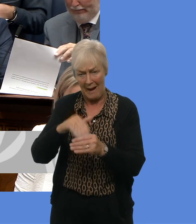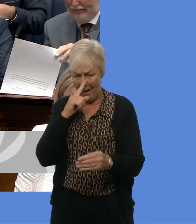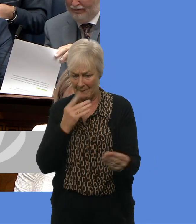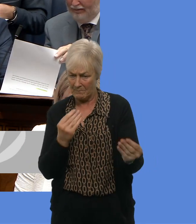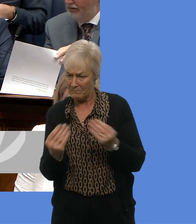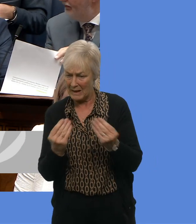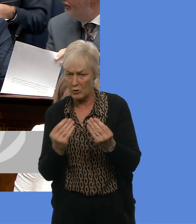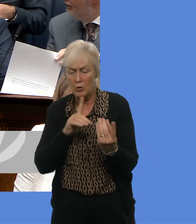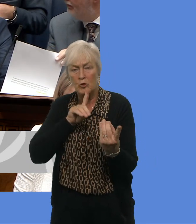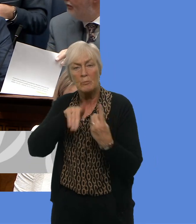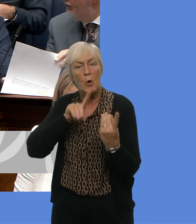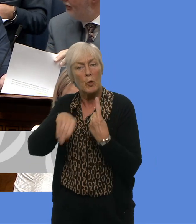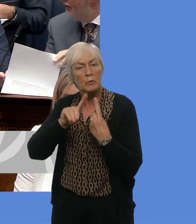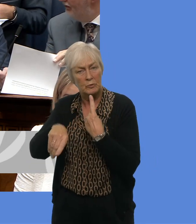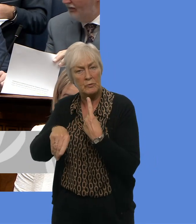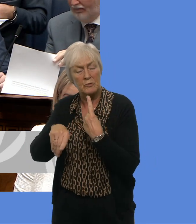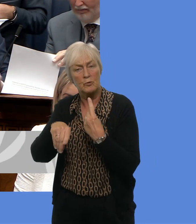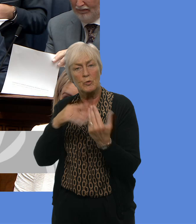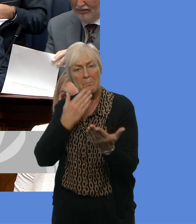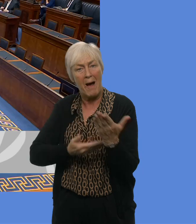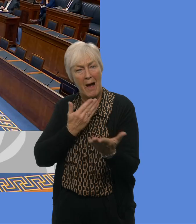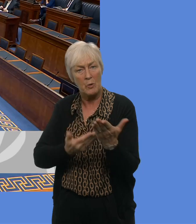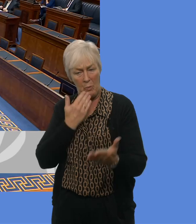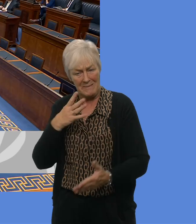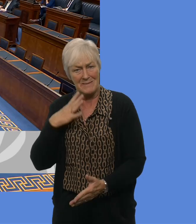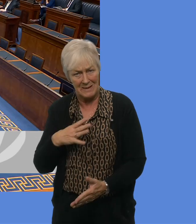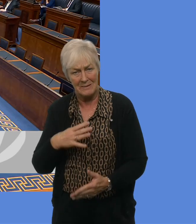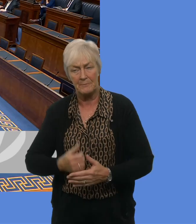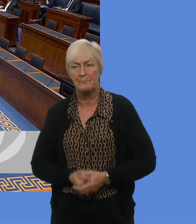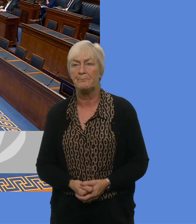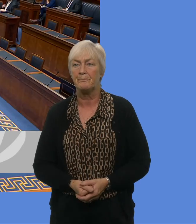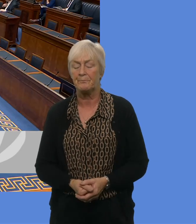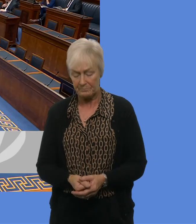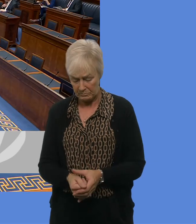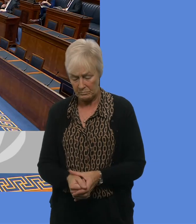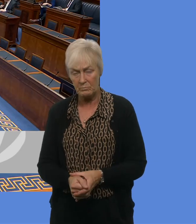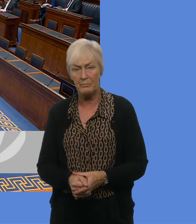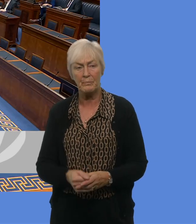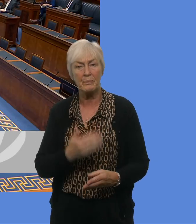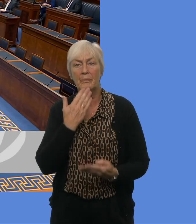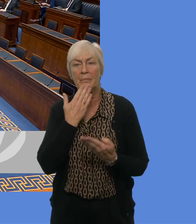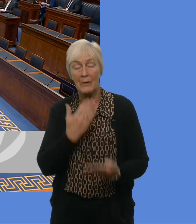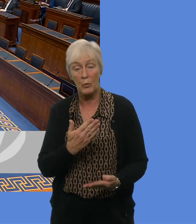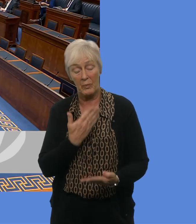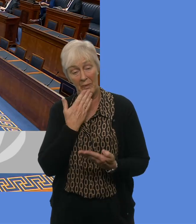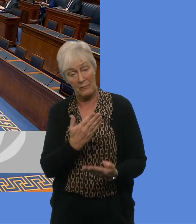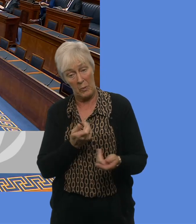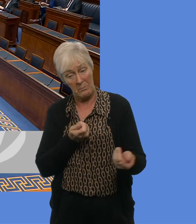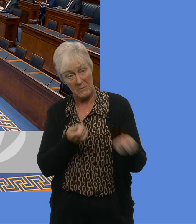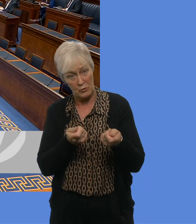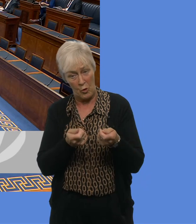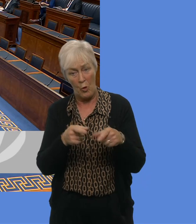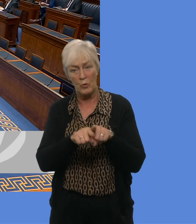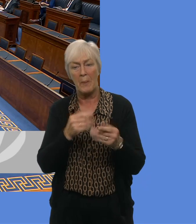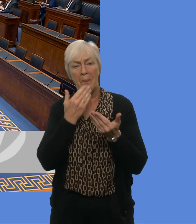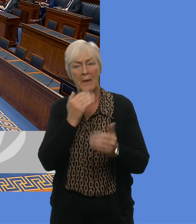and respond to demand as and when it arises. Mr. Beattie. Thank you, Mr. Speaker. I thank the Minister, and can I thank the